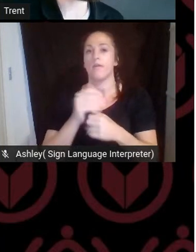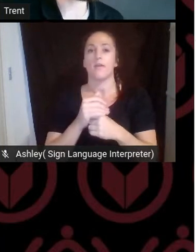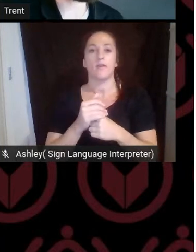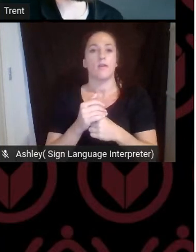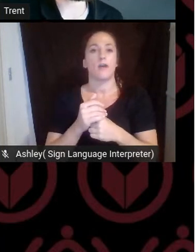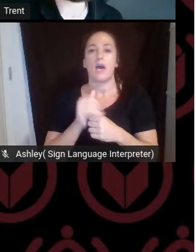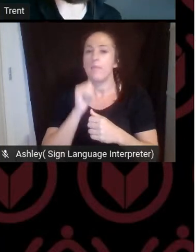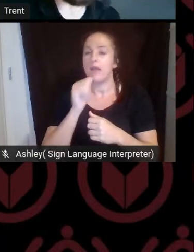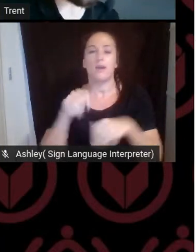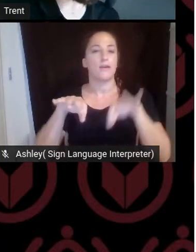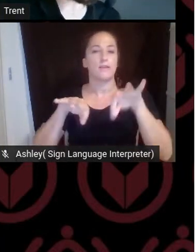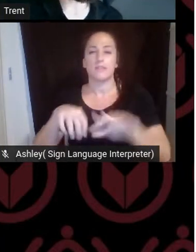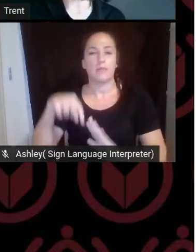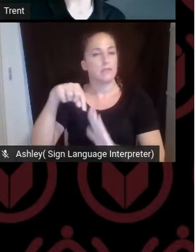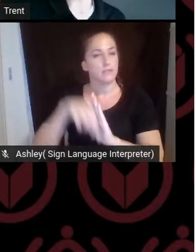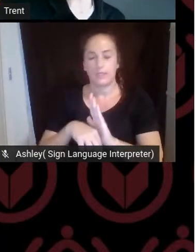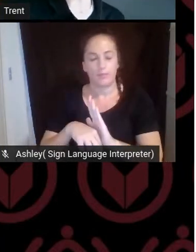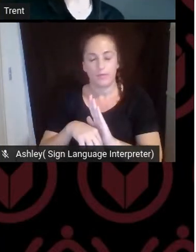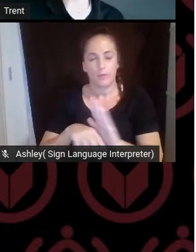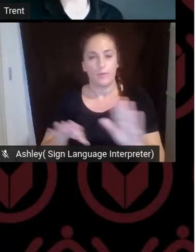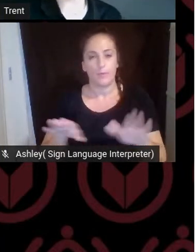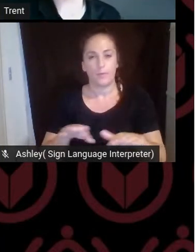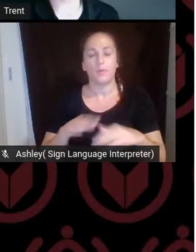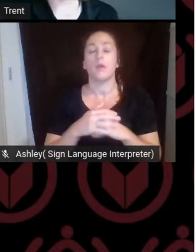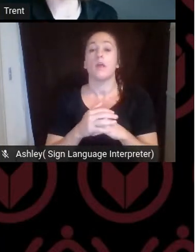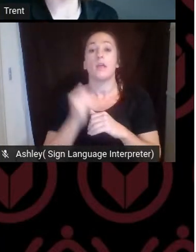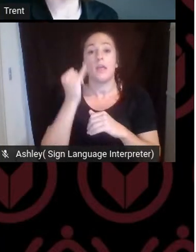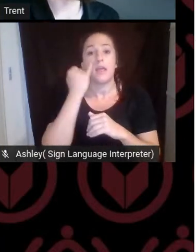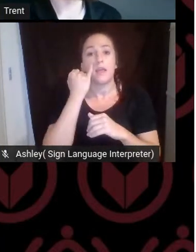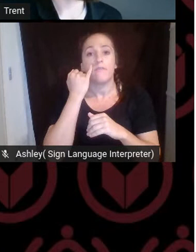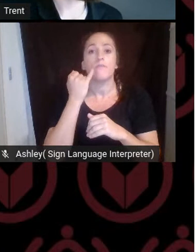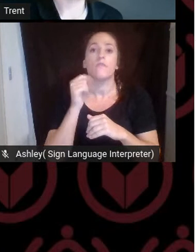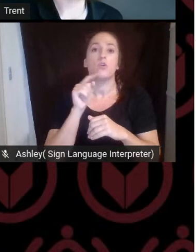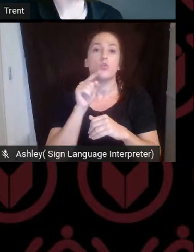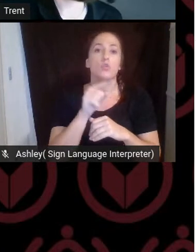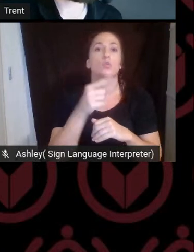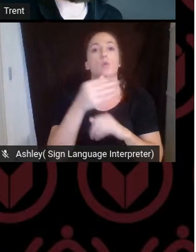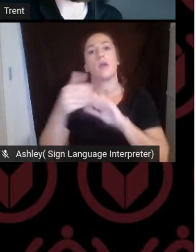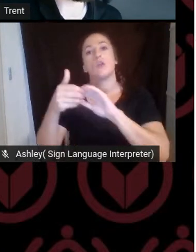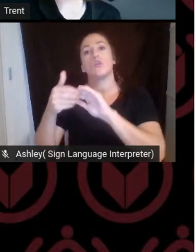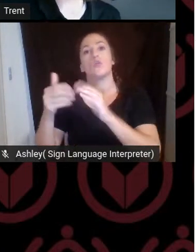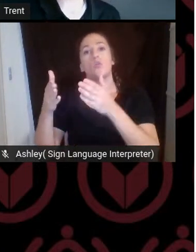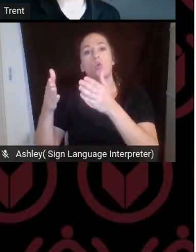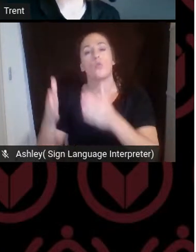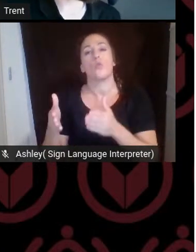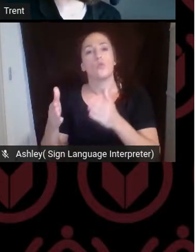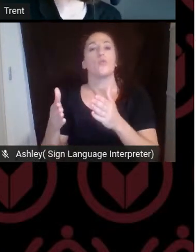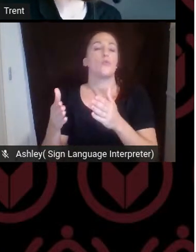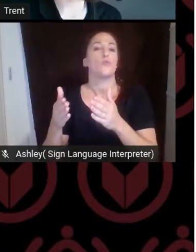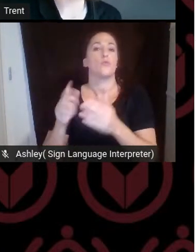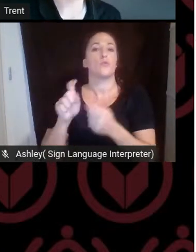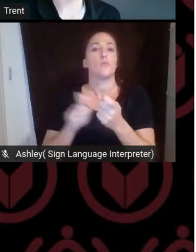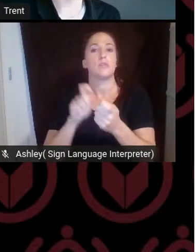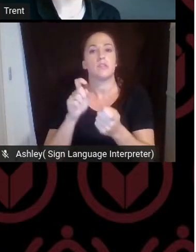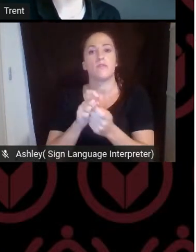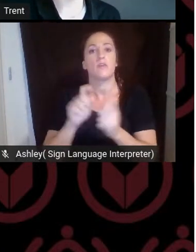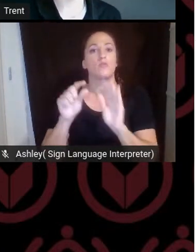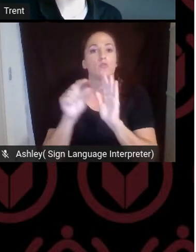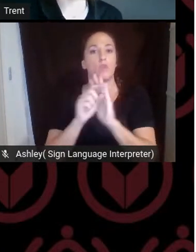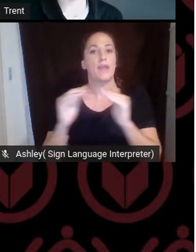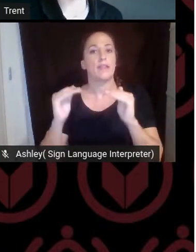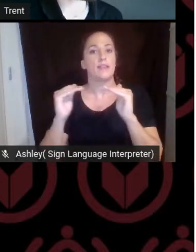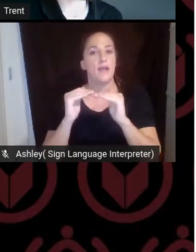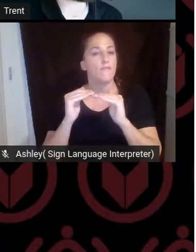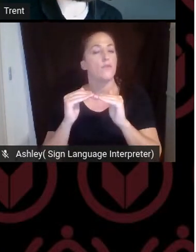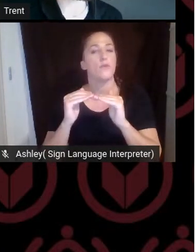today, but you and your coworkers, let's say that you're on a team of teachers, for a certain grade level or subject area, you